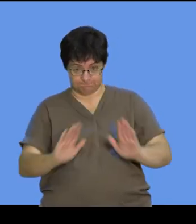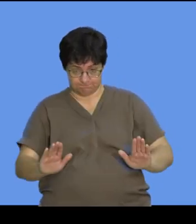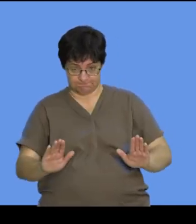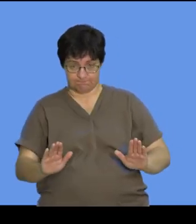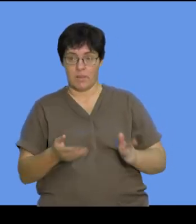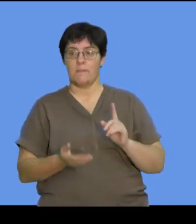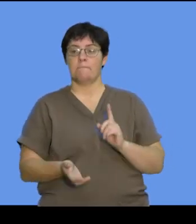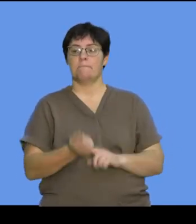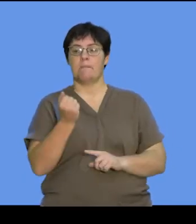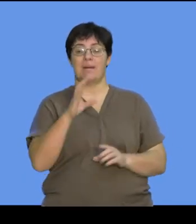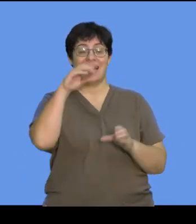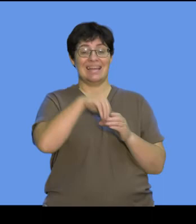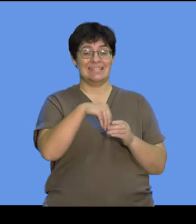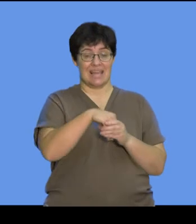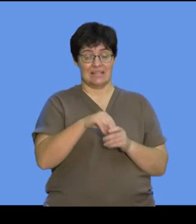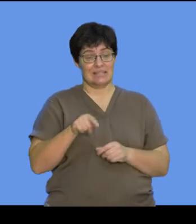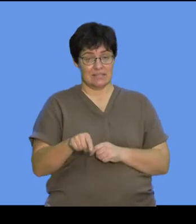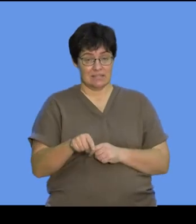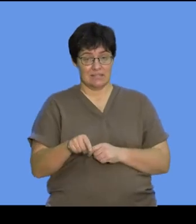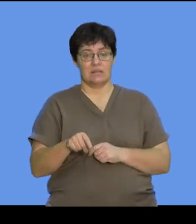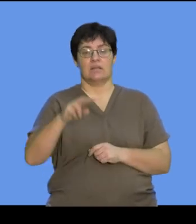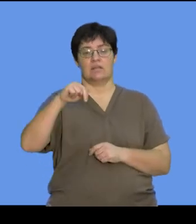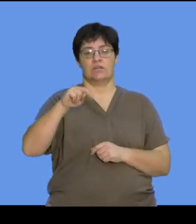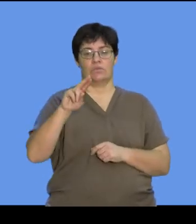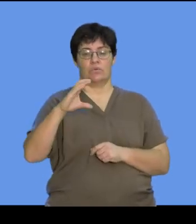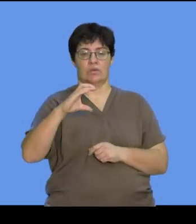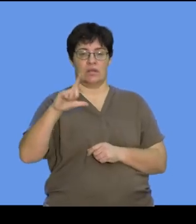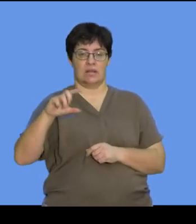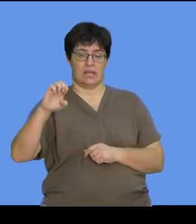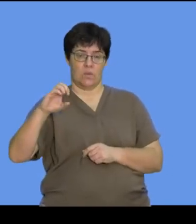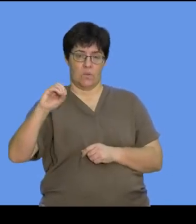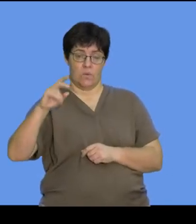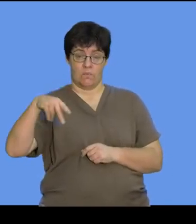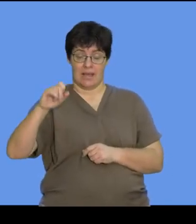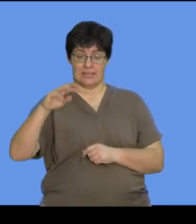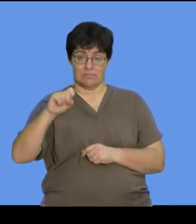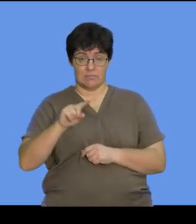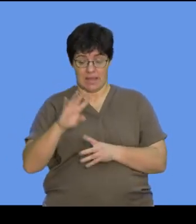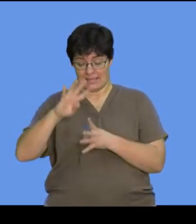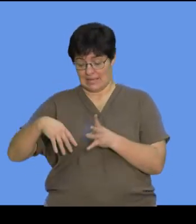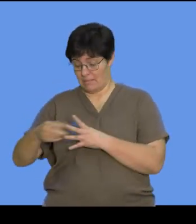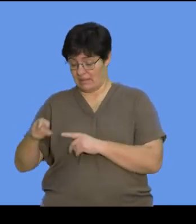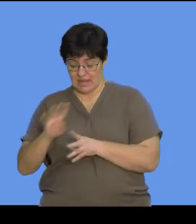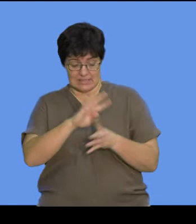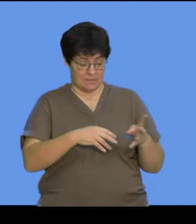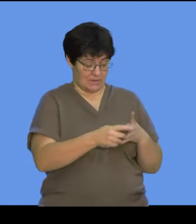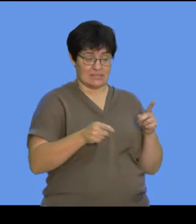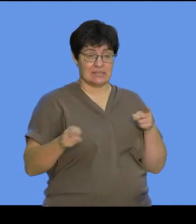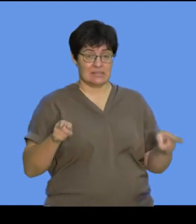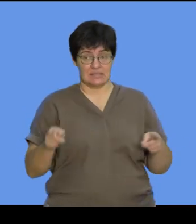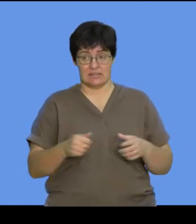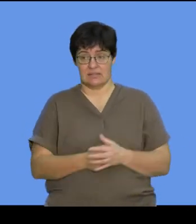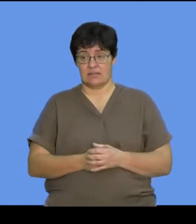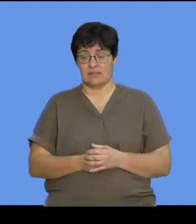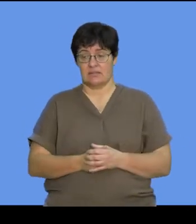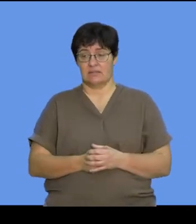and as it unzips, you're going to find that in the nucleoplasm, these templates now, which I'm going to